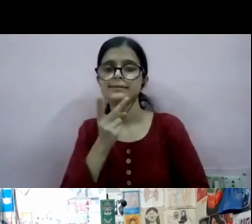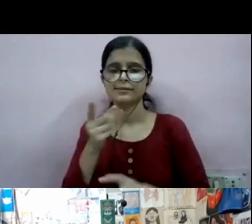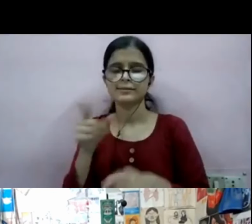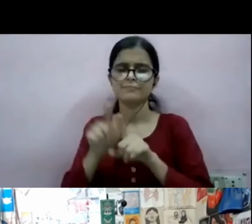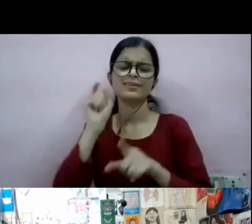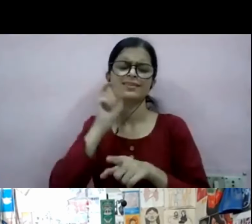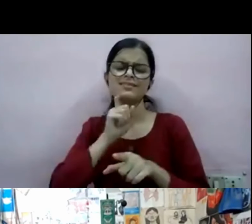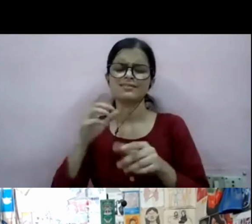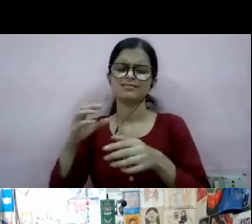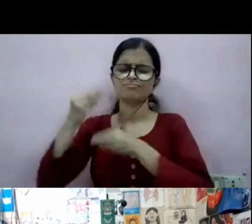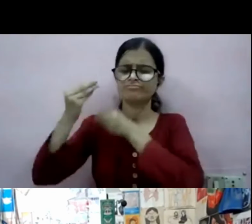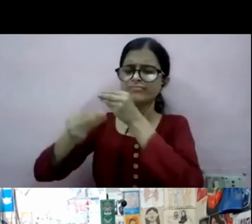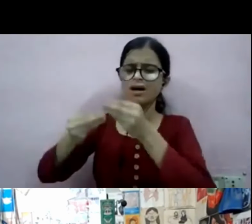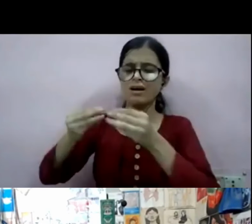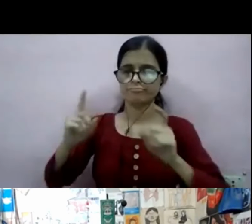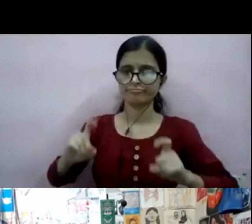chromosomal,